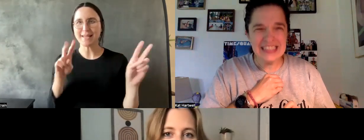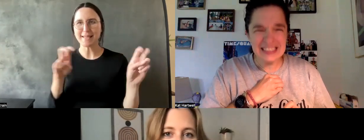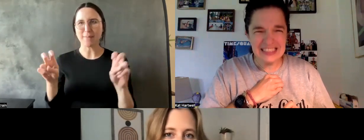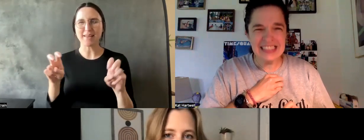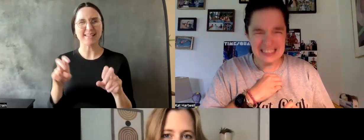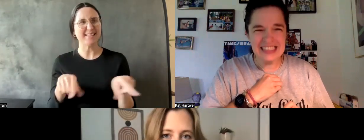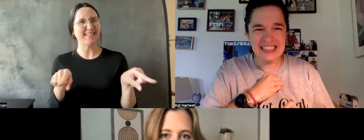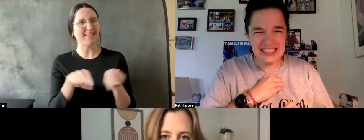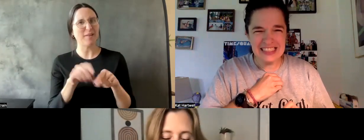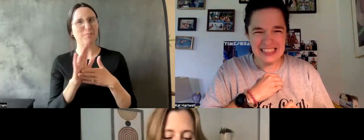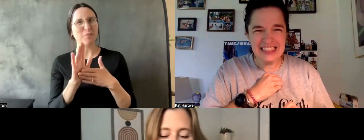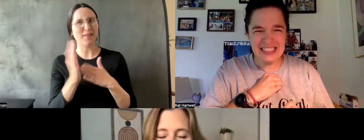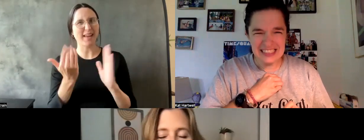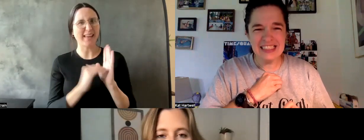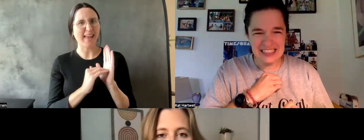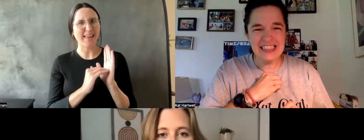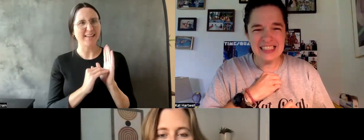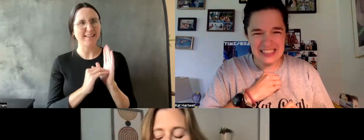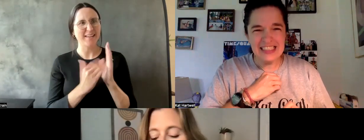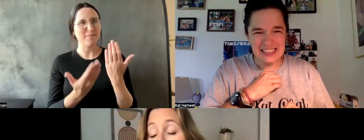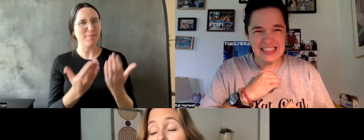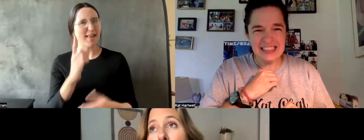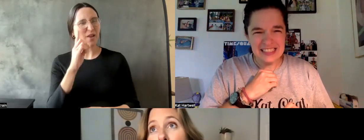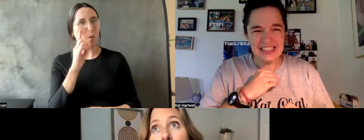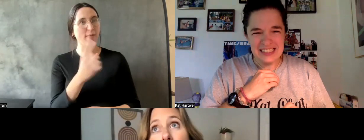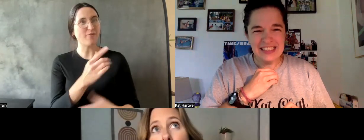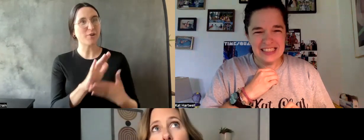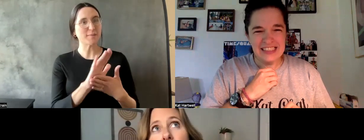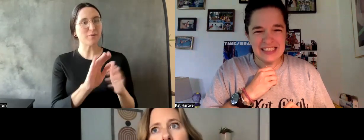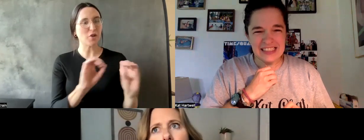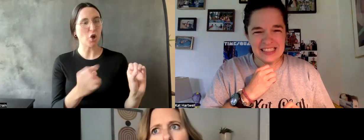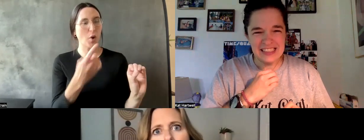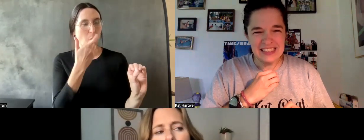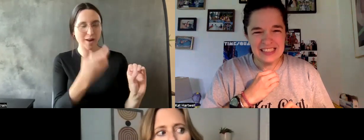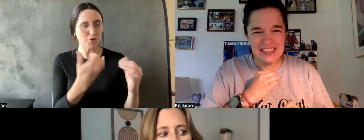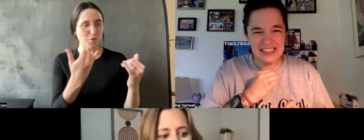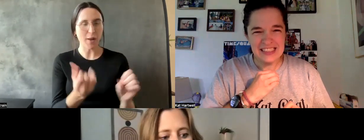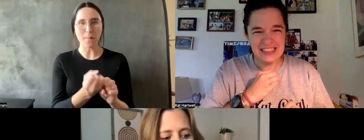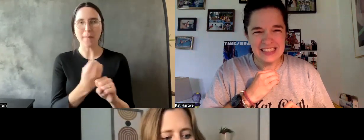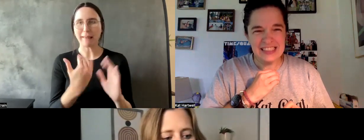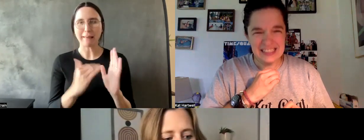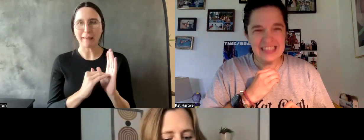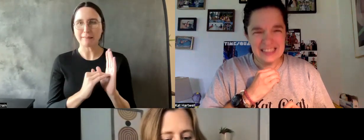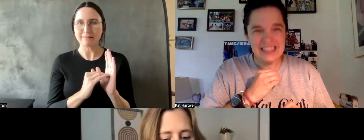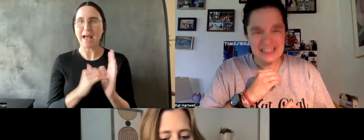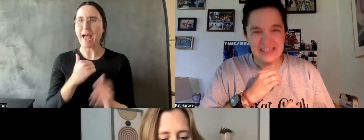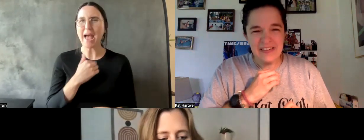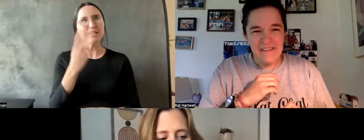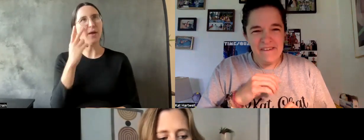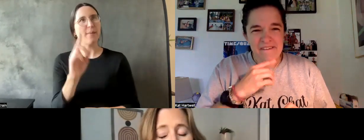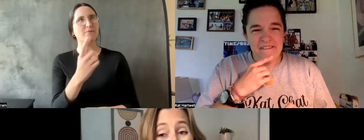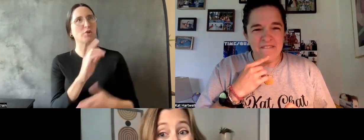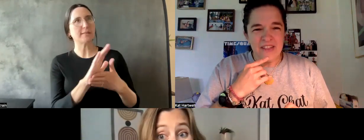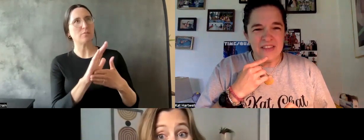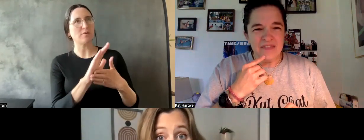over again, and they just think that we didn't see the other one, or what? To be honest with you, I think I only saw the first one. I don't think I saw the